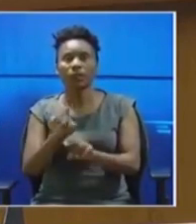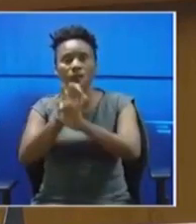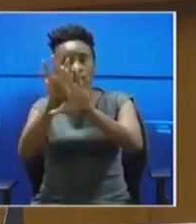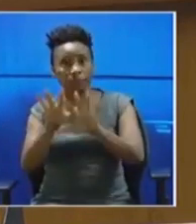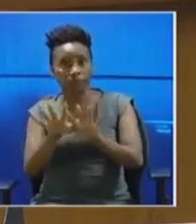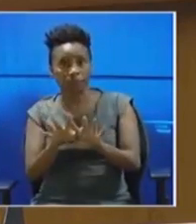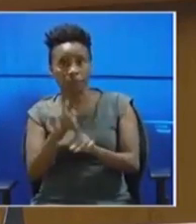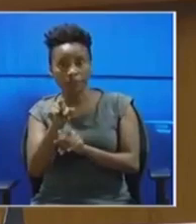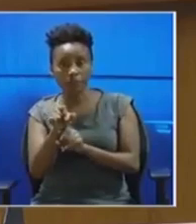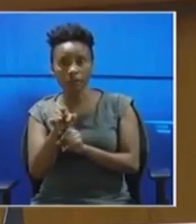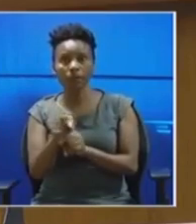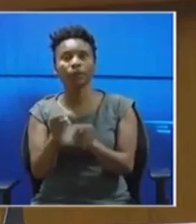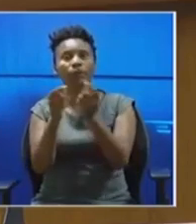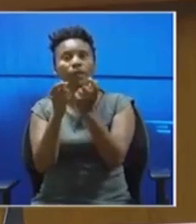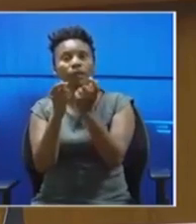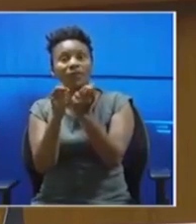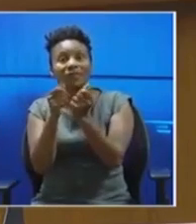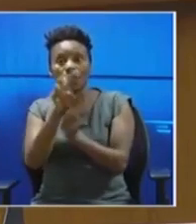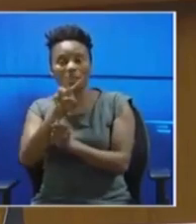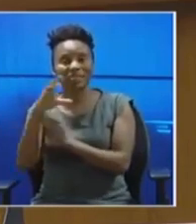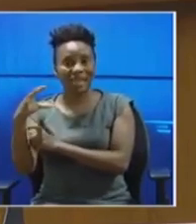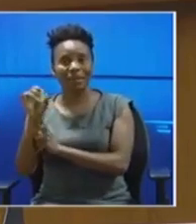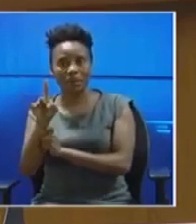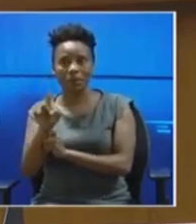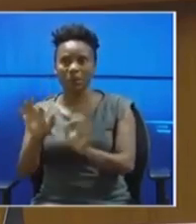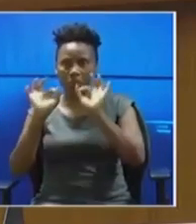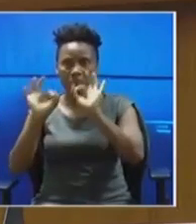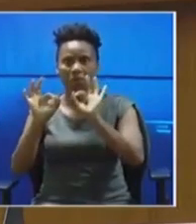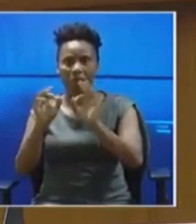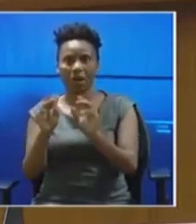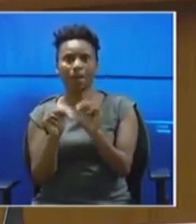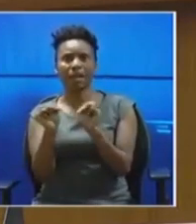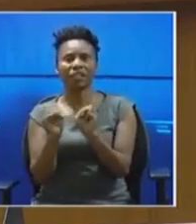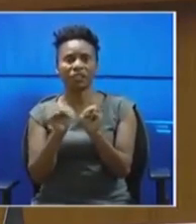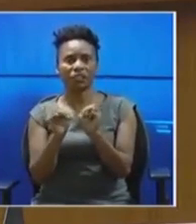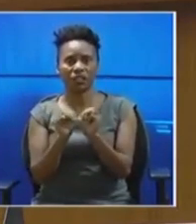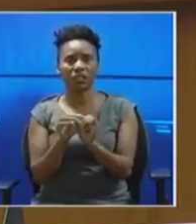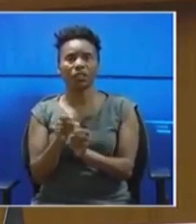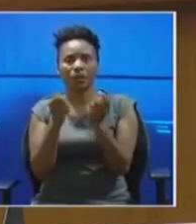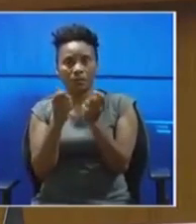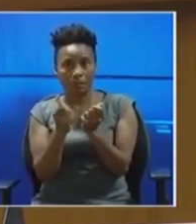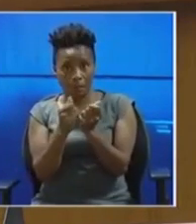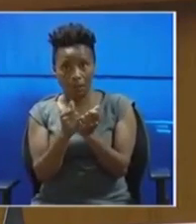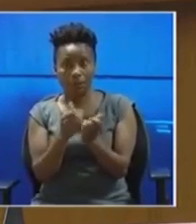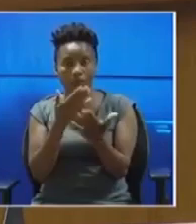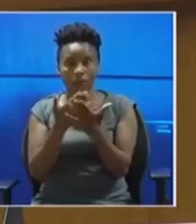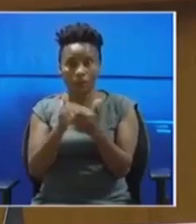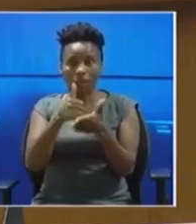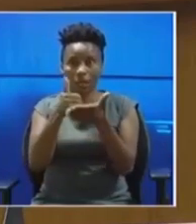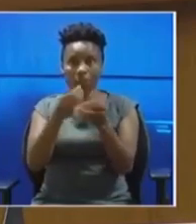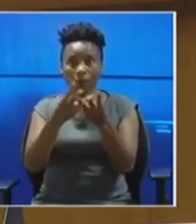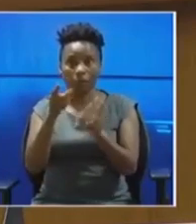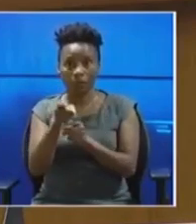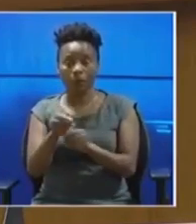the finances of the Western Cape are well managed, but it means that the money meant to improve the lives of the people of the Western Cape